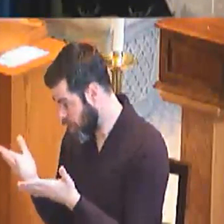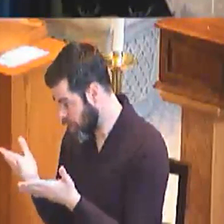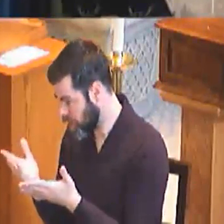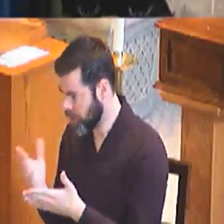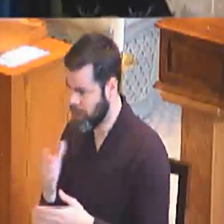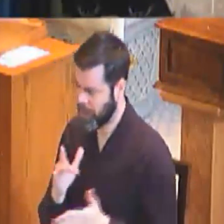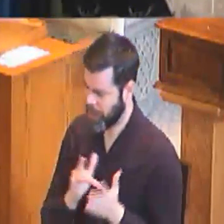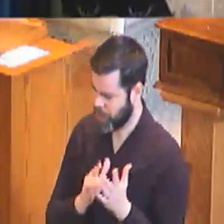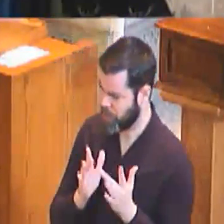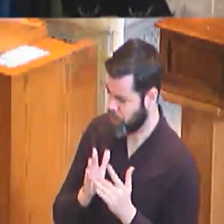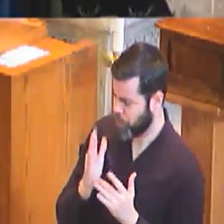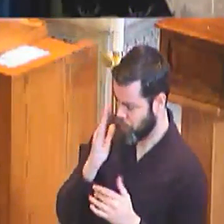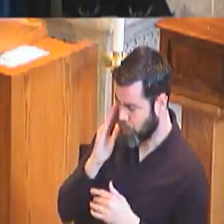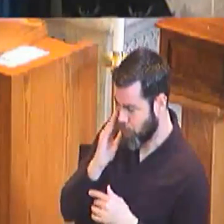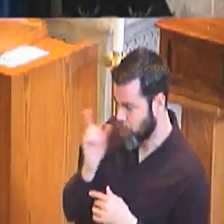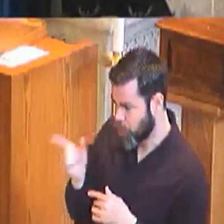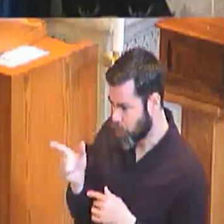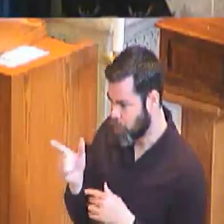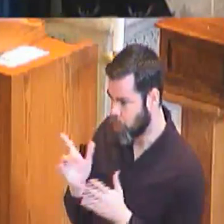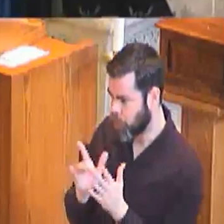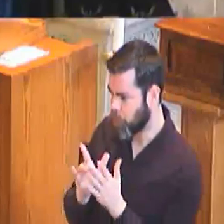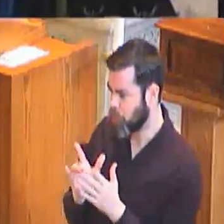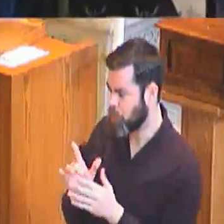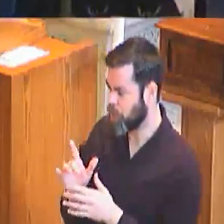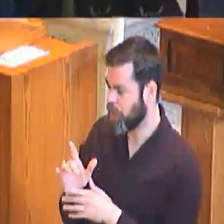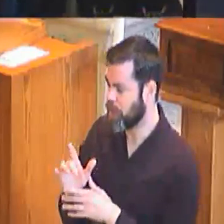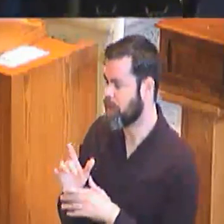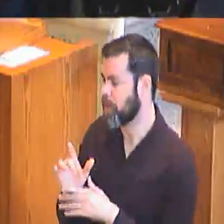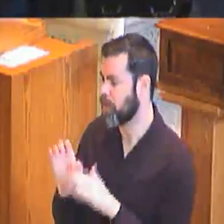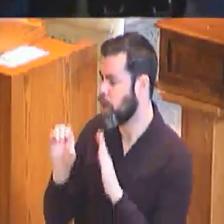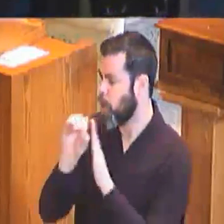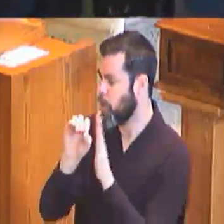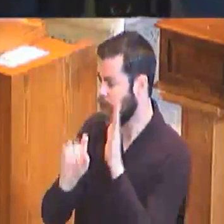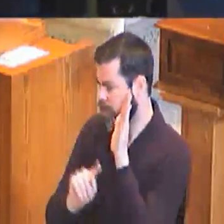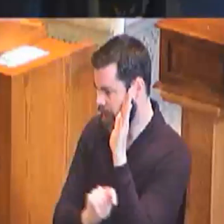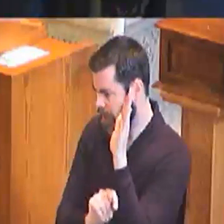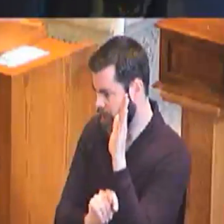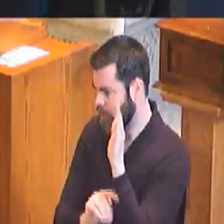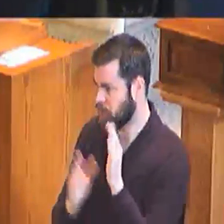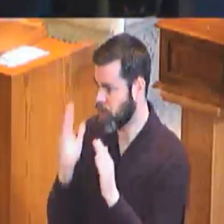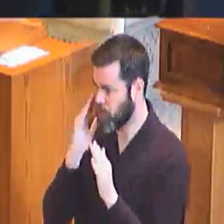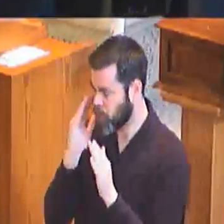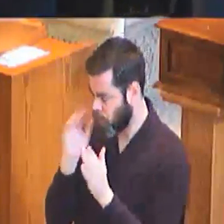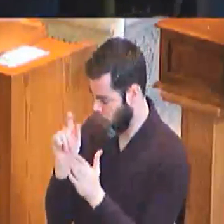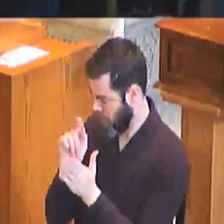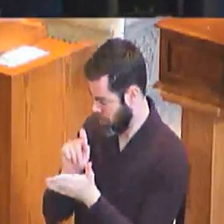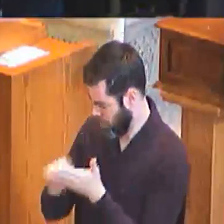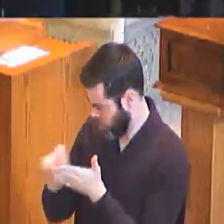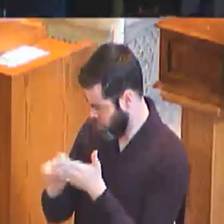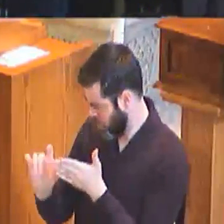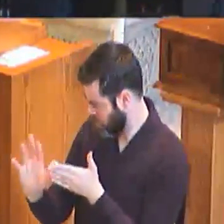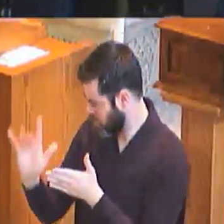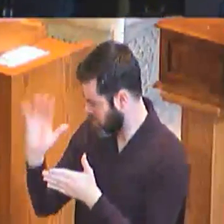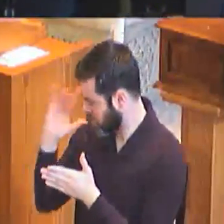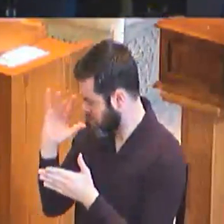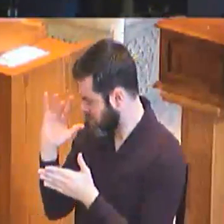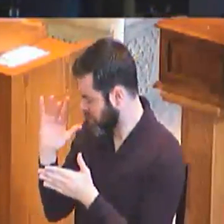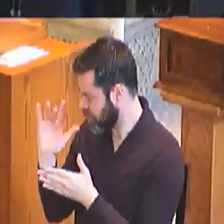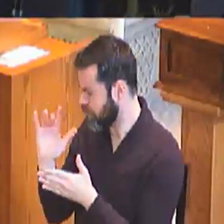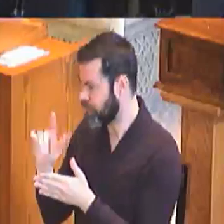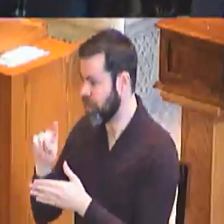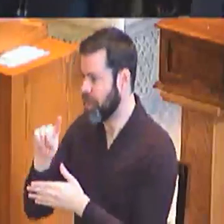scriptures. Jesus knew the Old Testament. He knew what had been written. And this is what Zechariah had